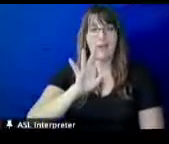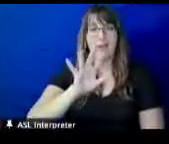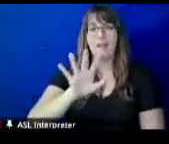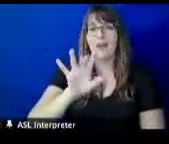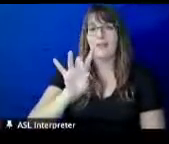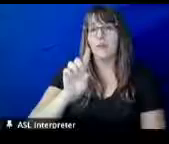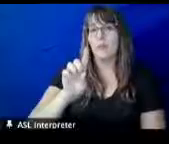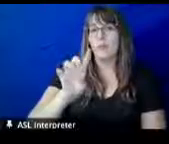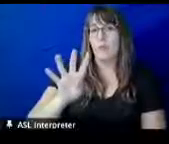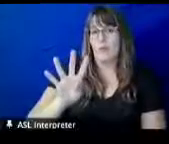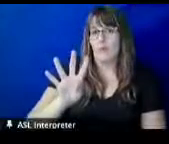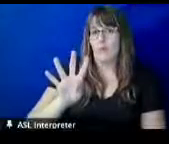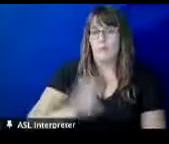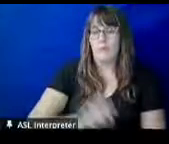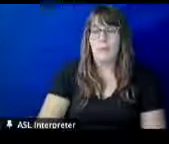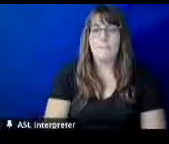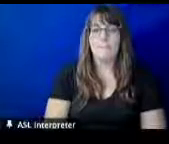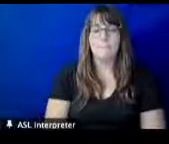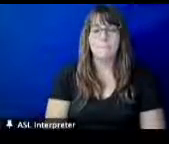95814.